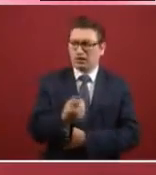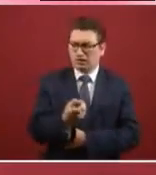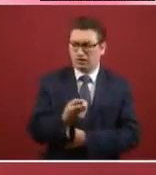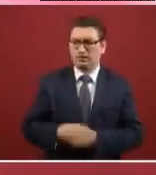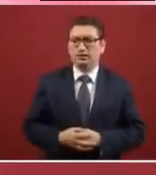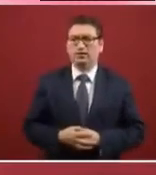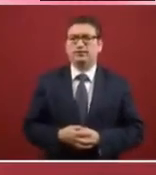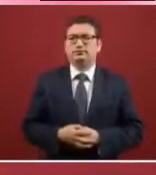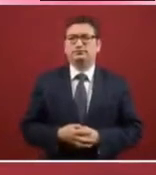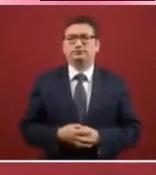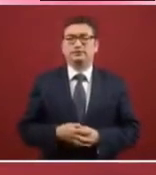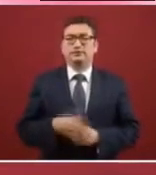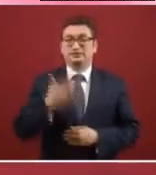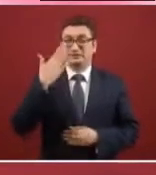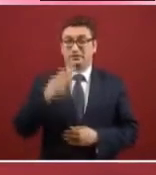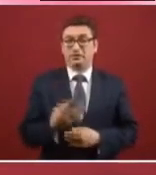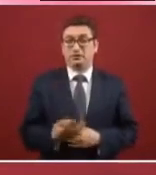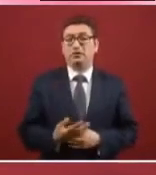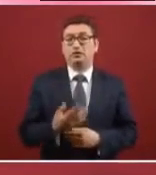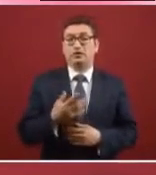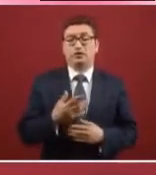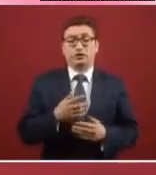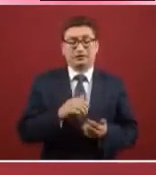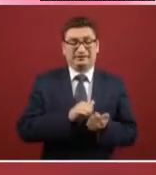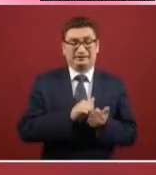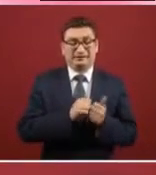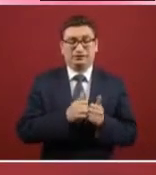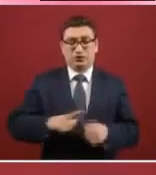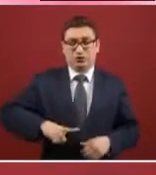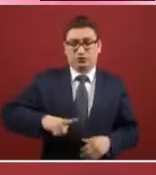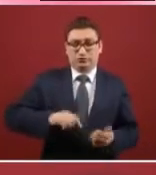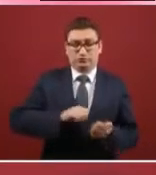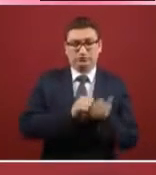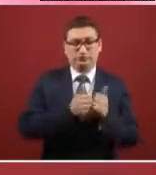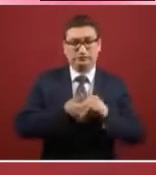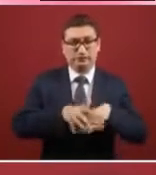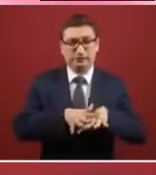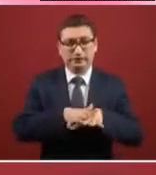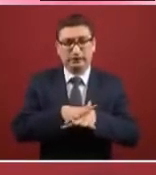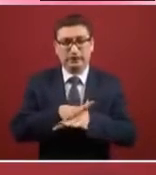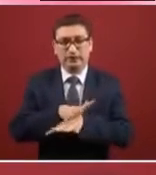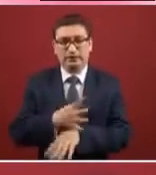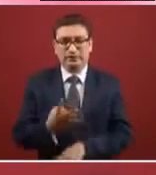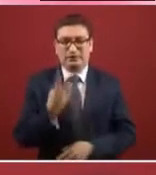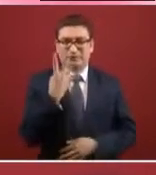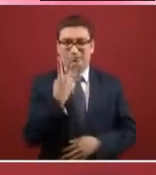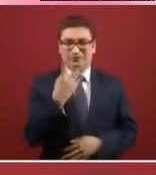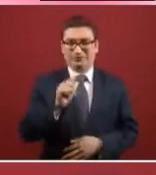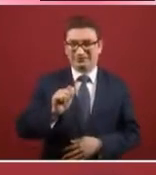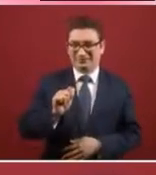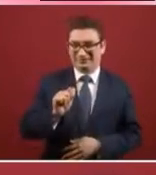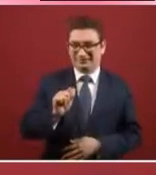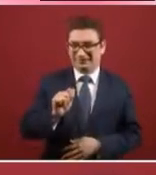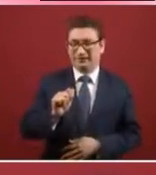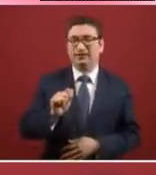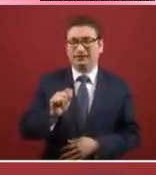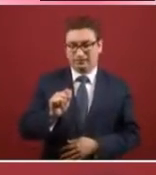La cuarta. The fourth, la 4T, the 4T,